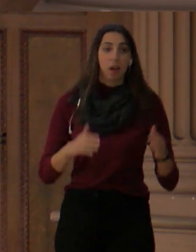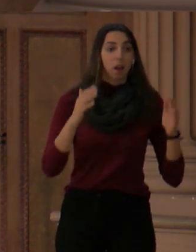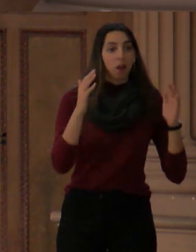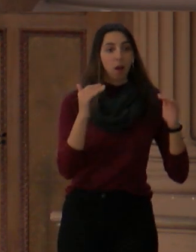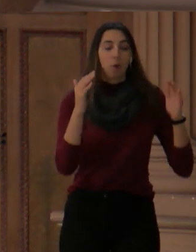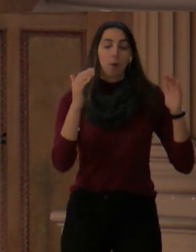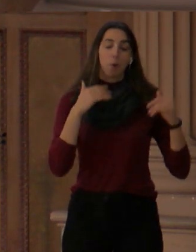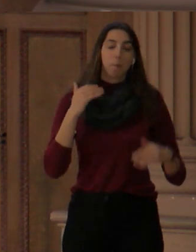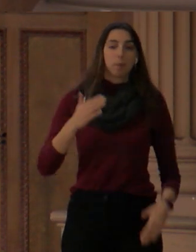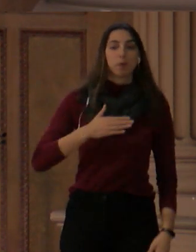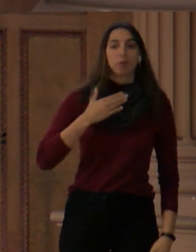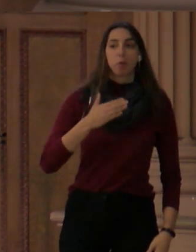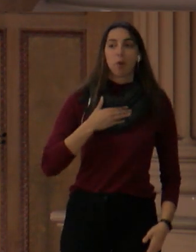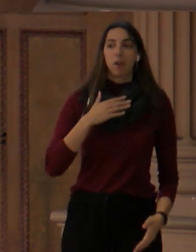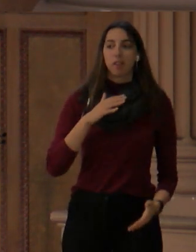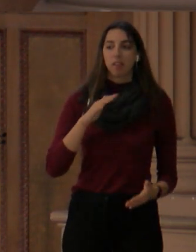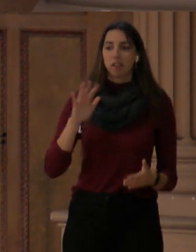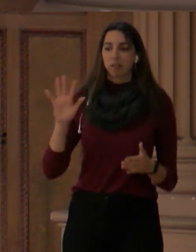continues.